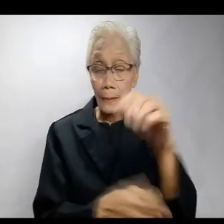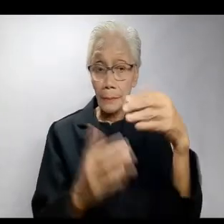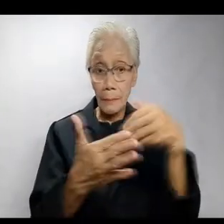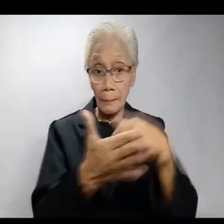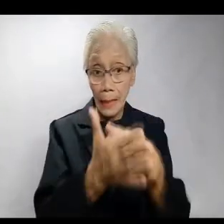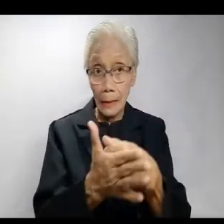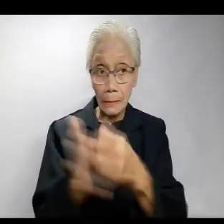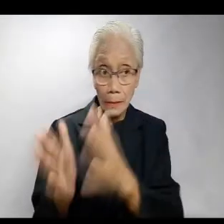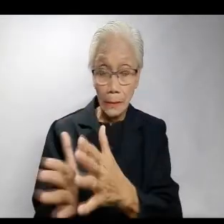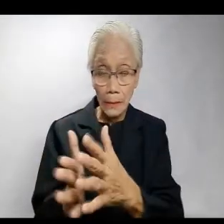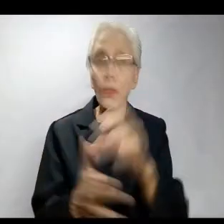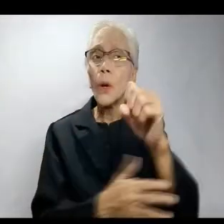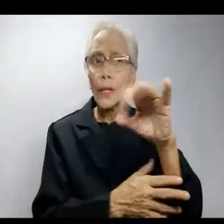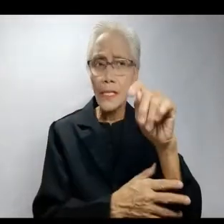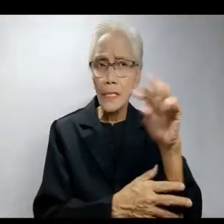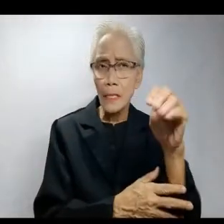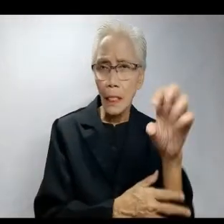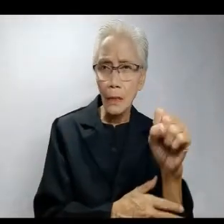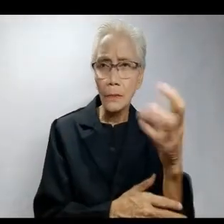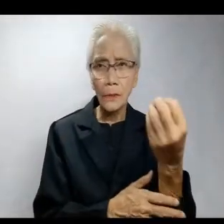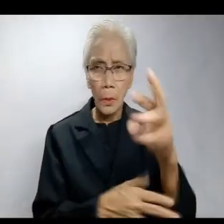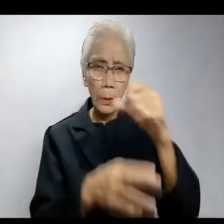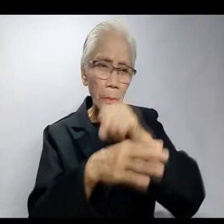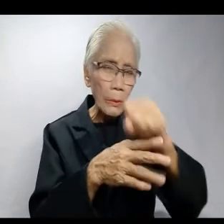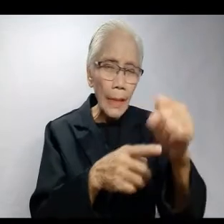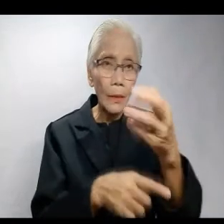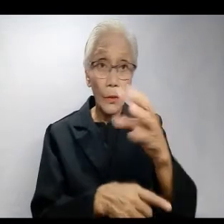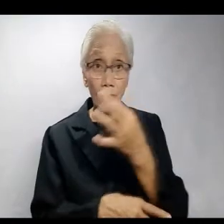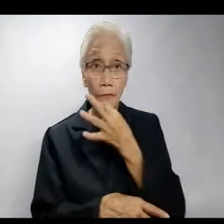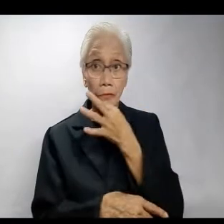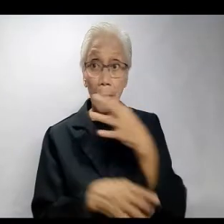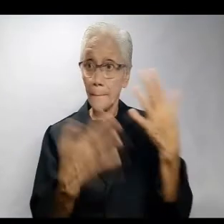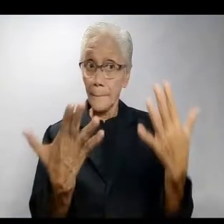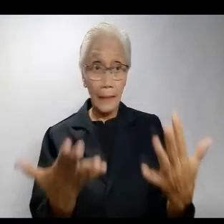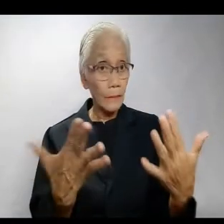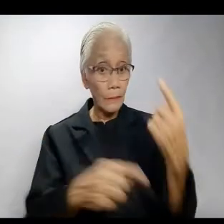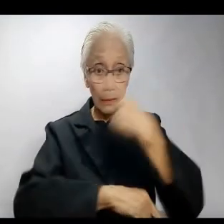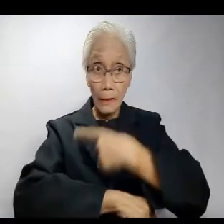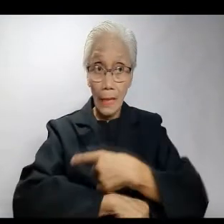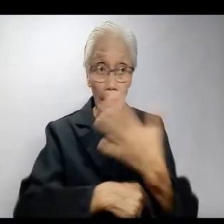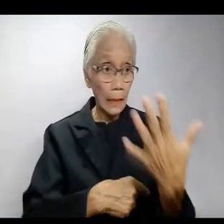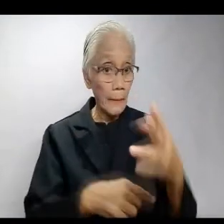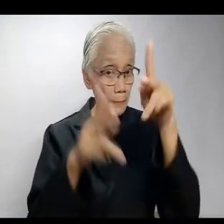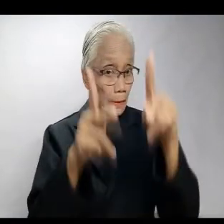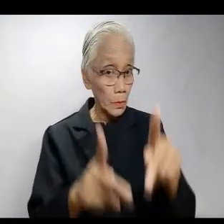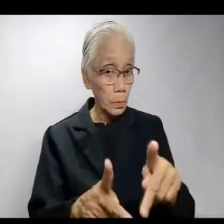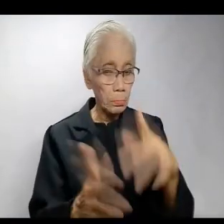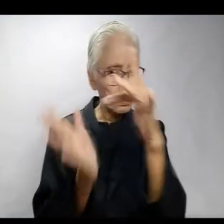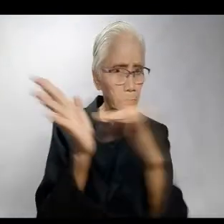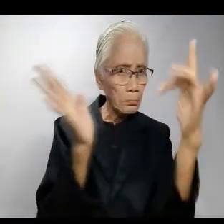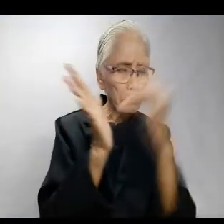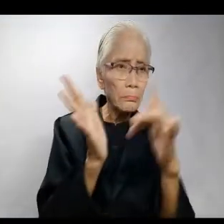para, meaning beside, and sitos, meaning grain or food. Well, today, a person who